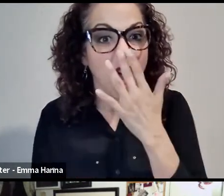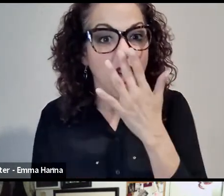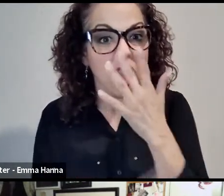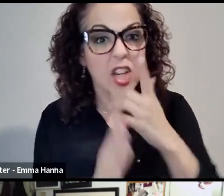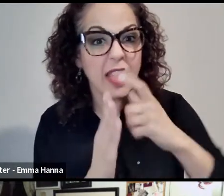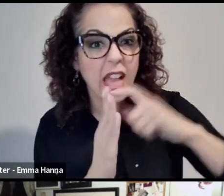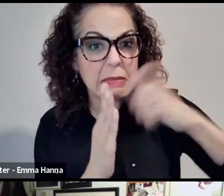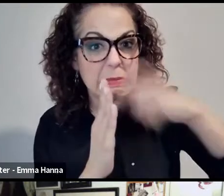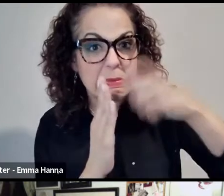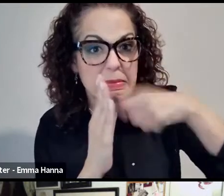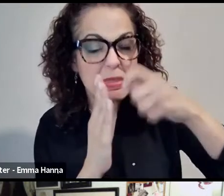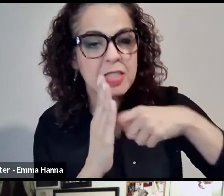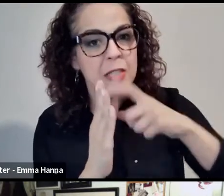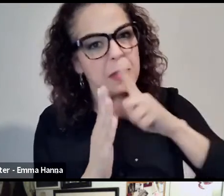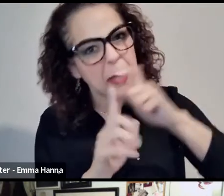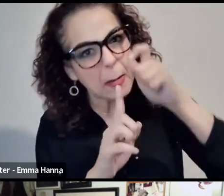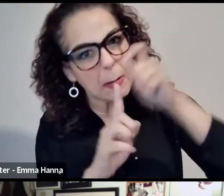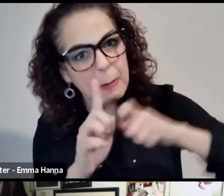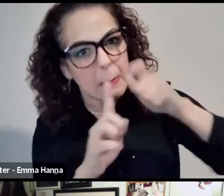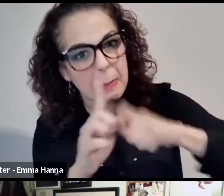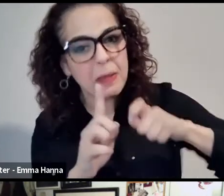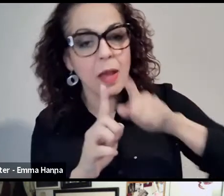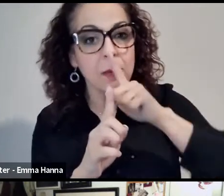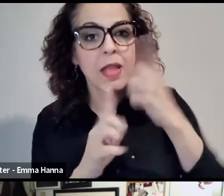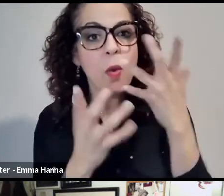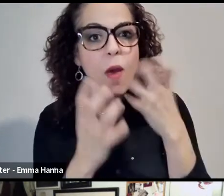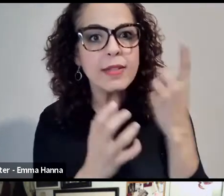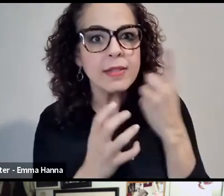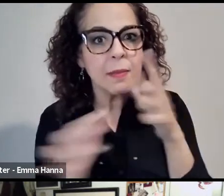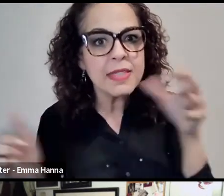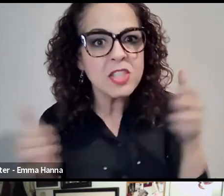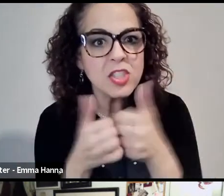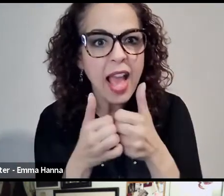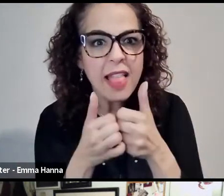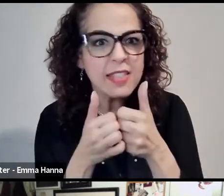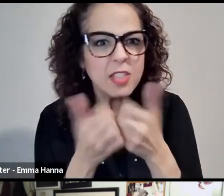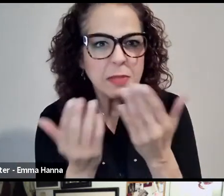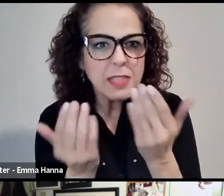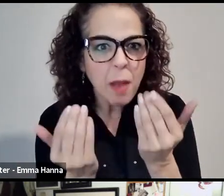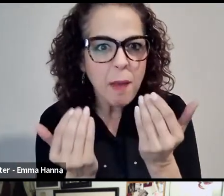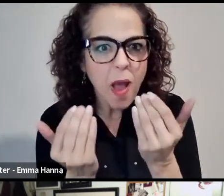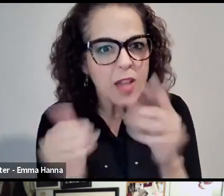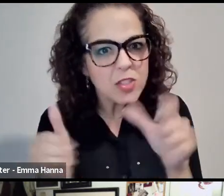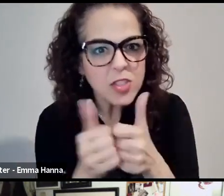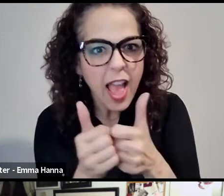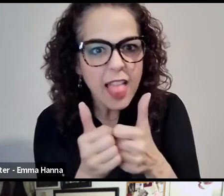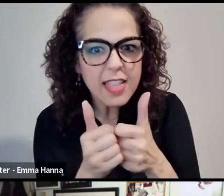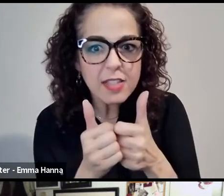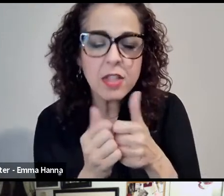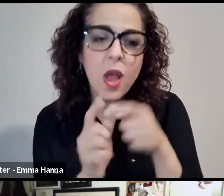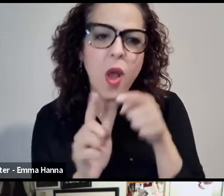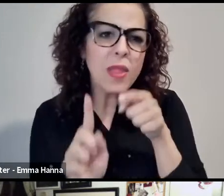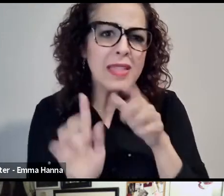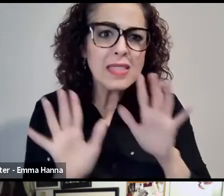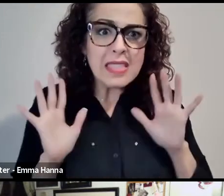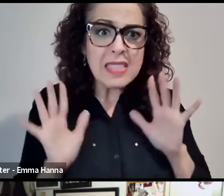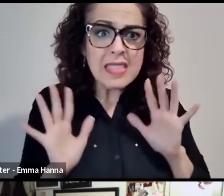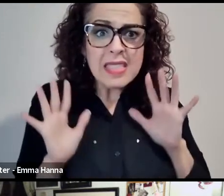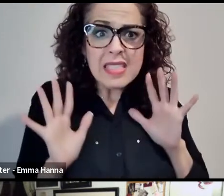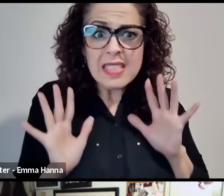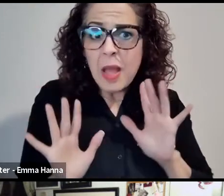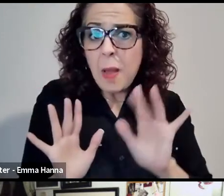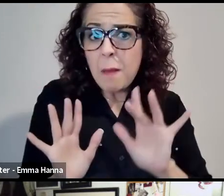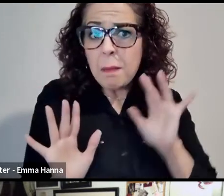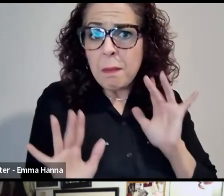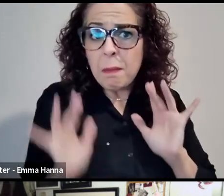I'd really rather have somebody get in there and challenge the hell out of me than be like, oh, this is so pristine and sacred. I must not do